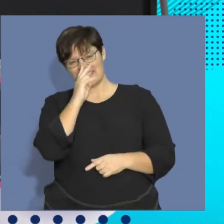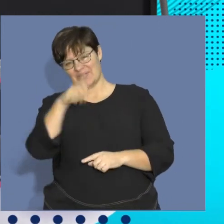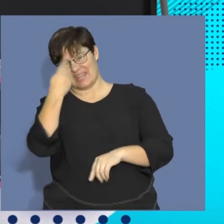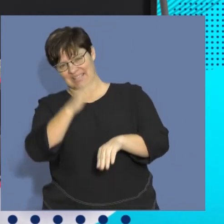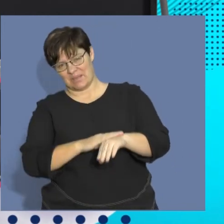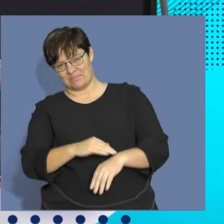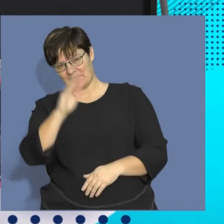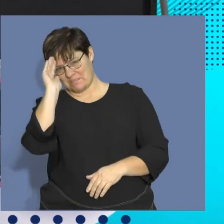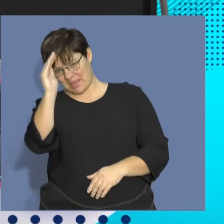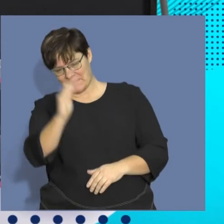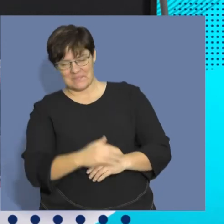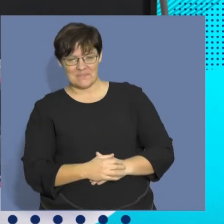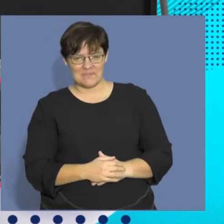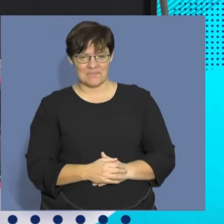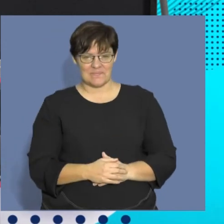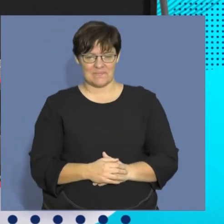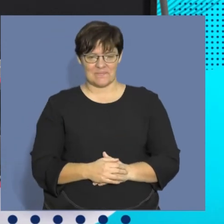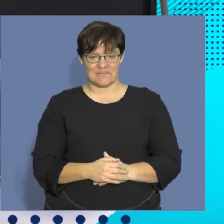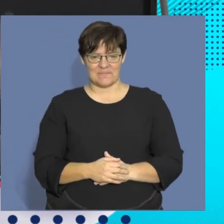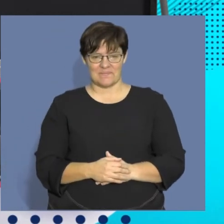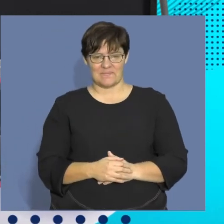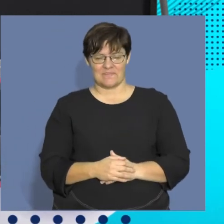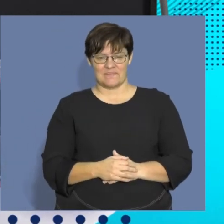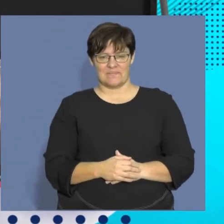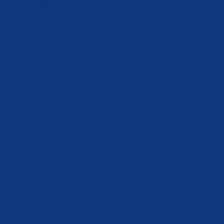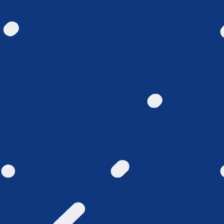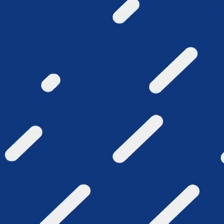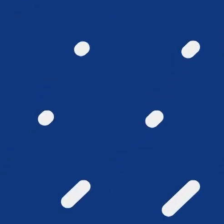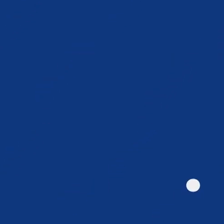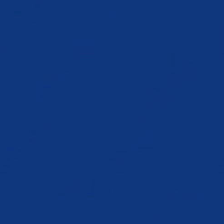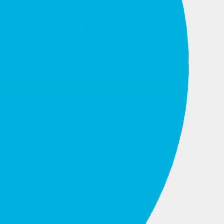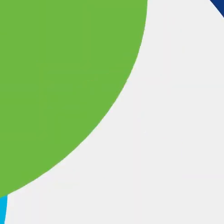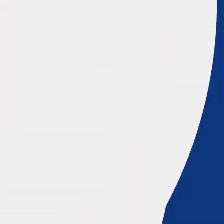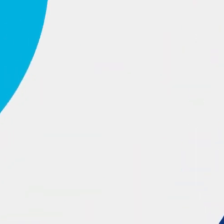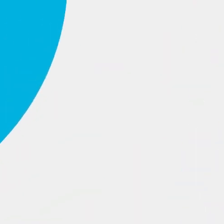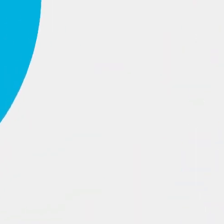you very much for being with me for this lesson. See you next time. Bye.